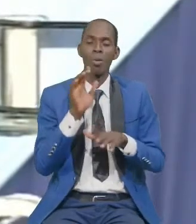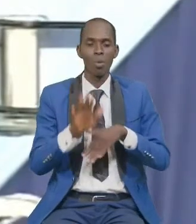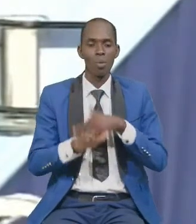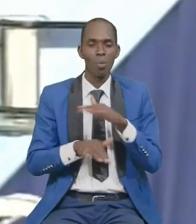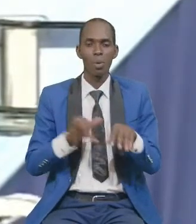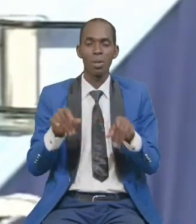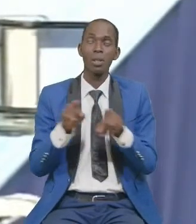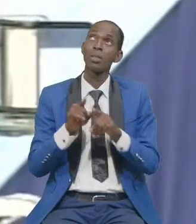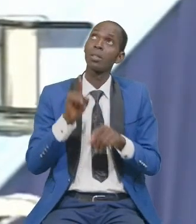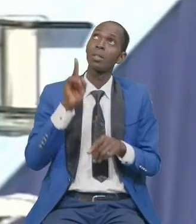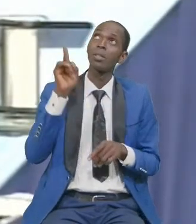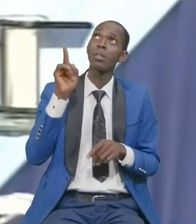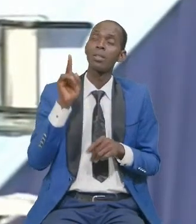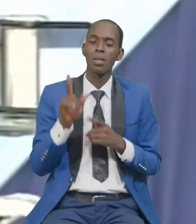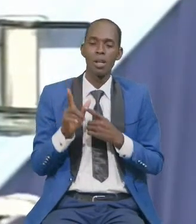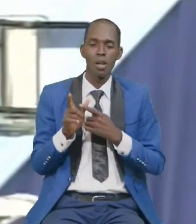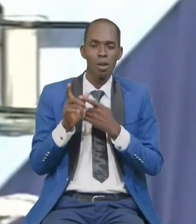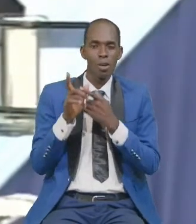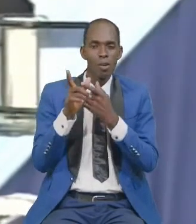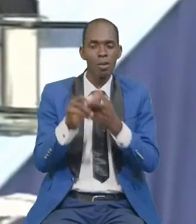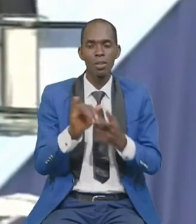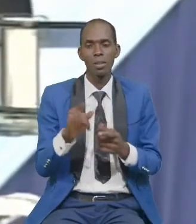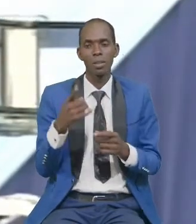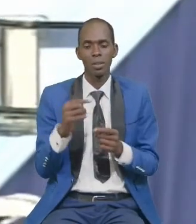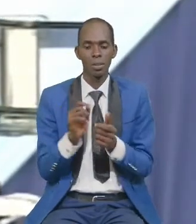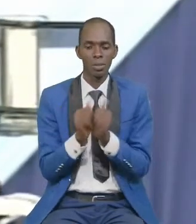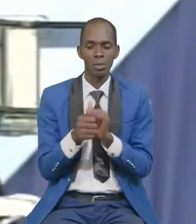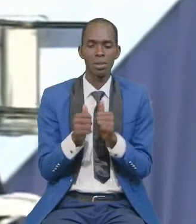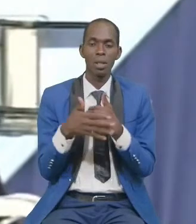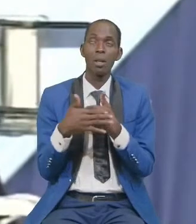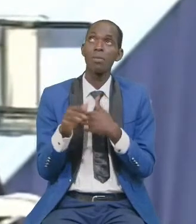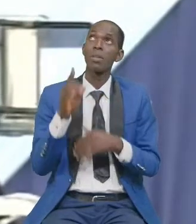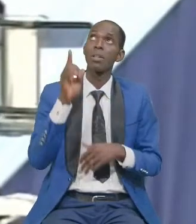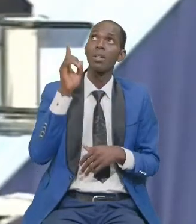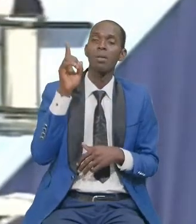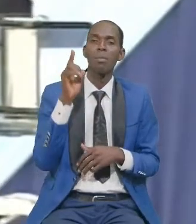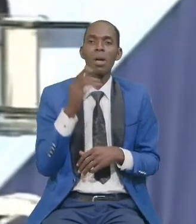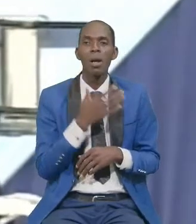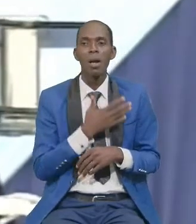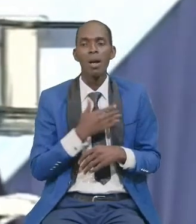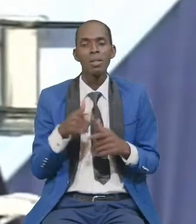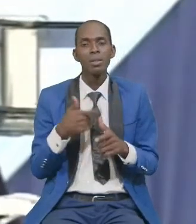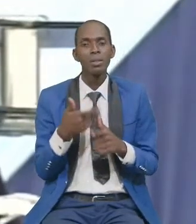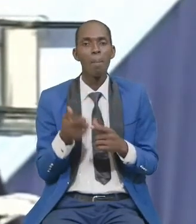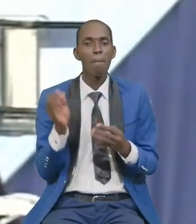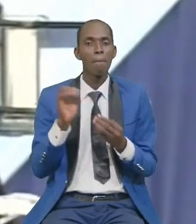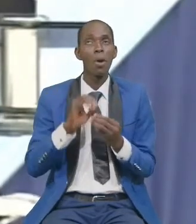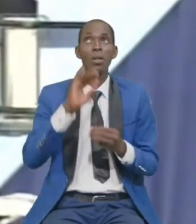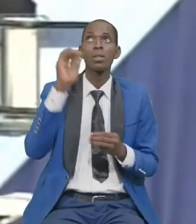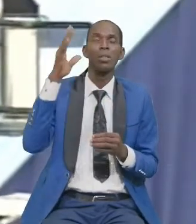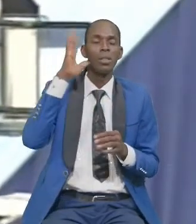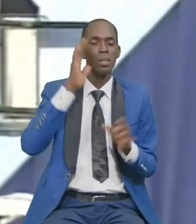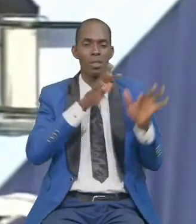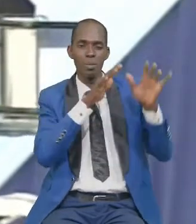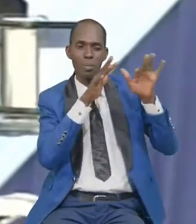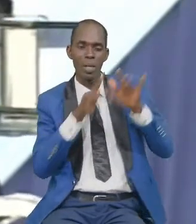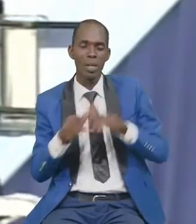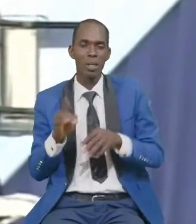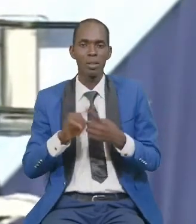Him. Running the race after Him. And then more grace will flow into your